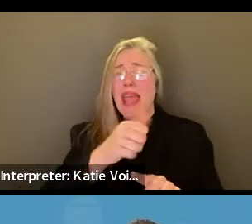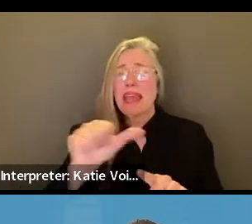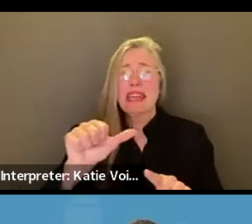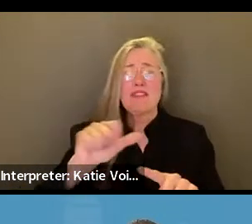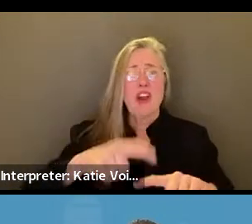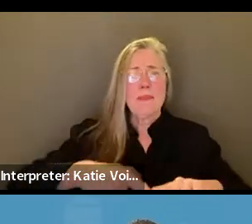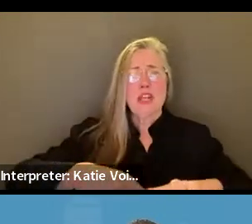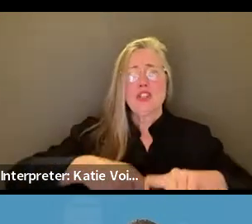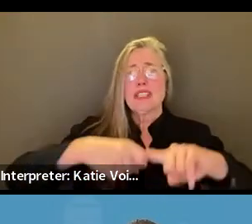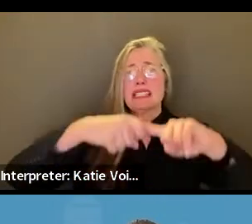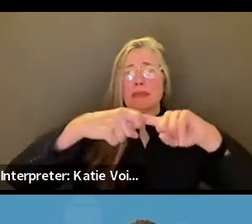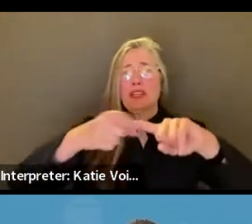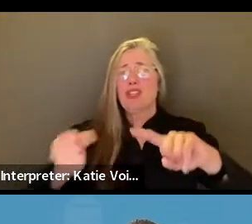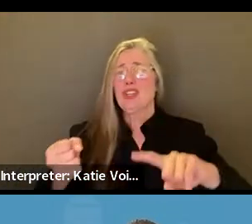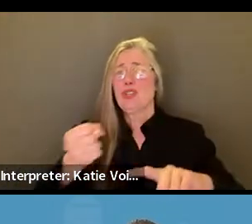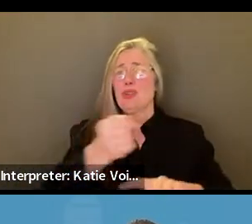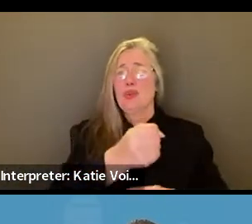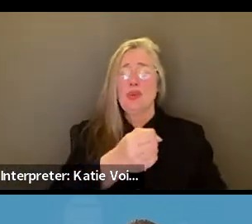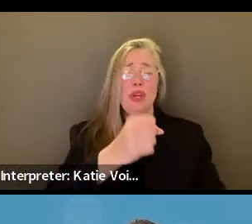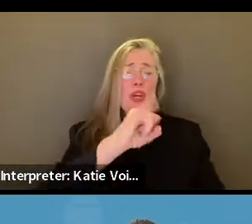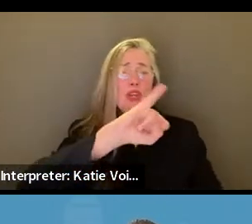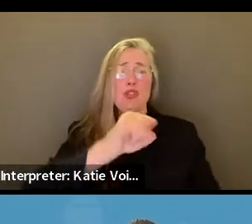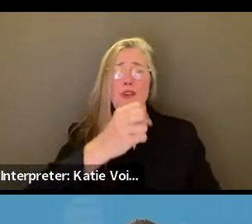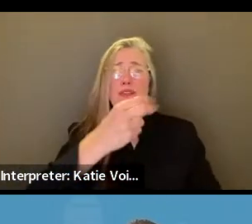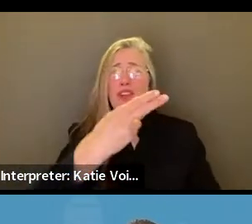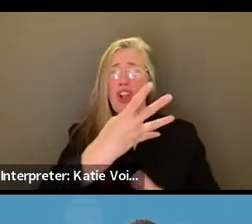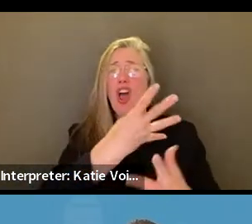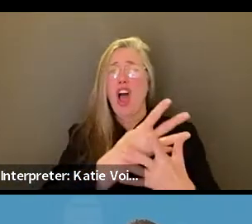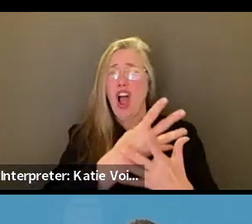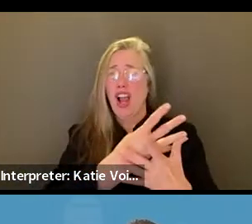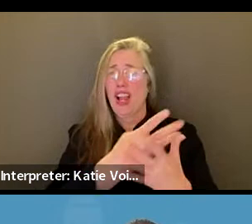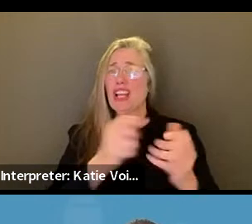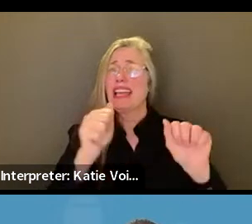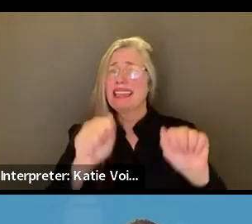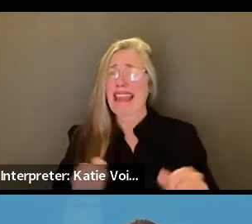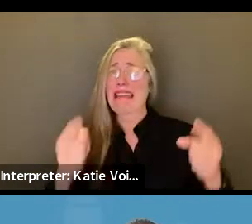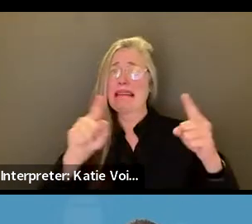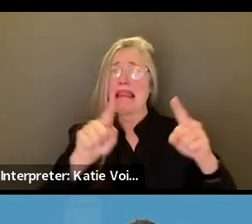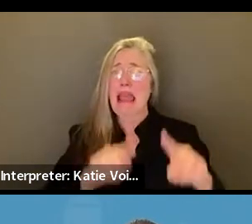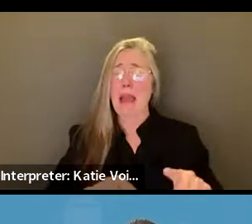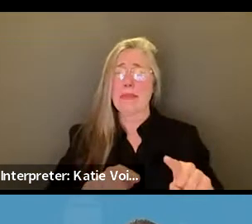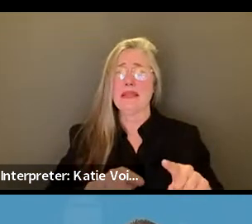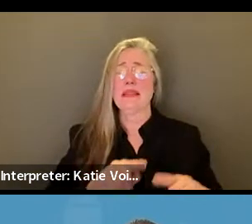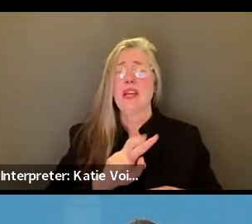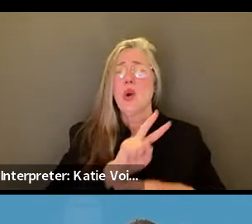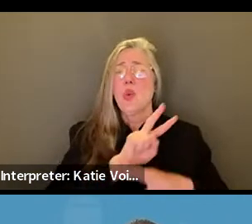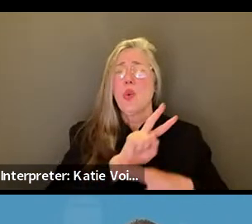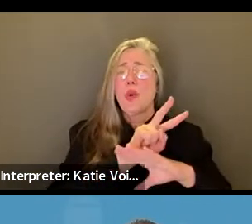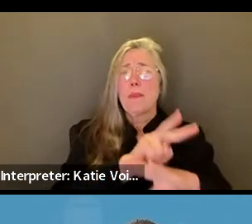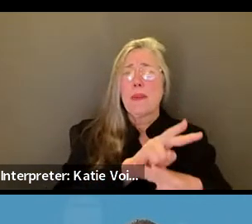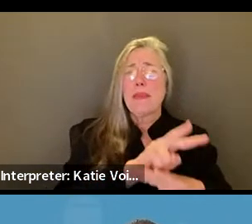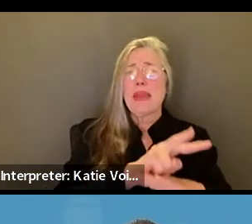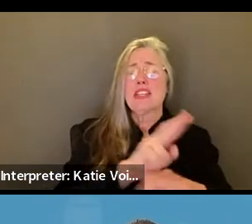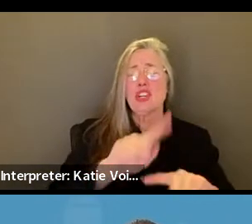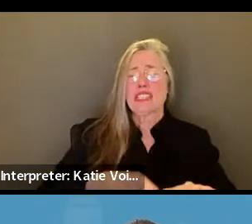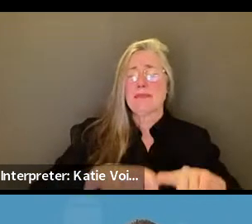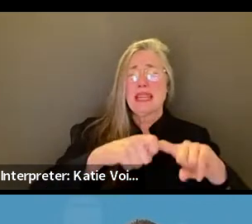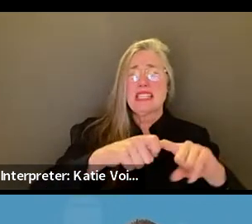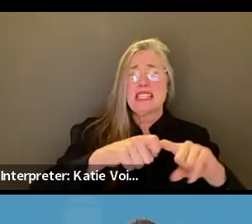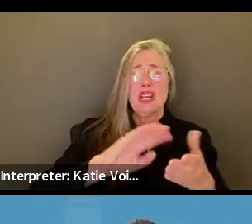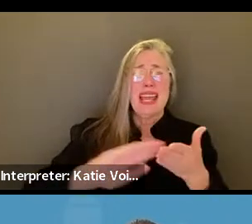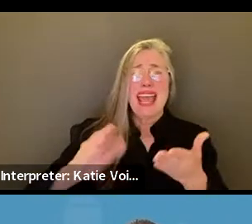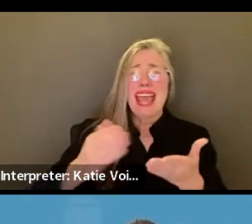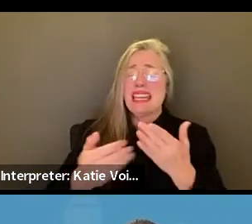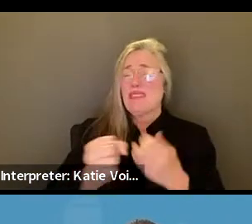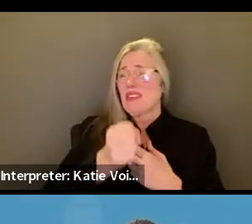suspension to juvie is on the table. With these things such as probation, suspension, expulsion, and even juvie,